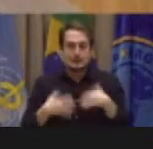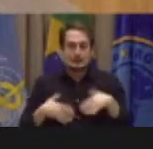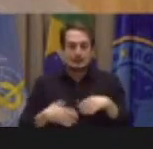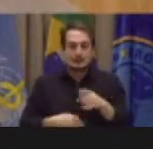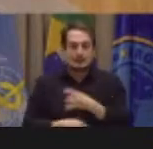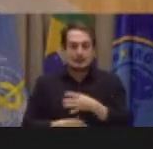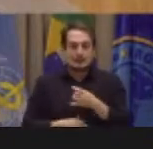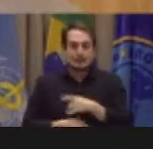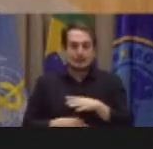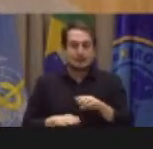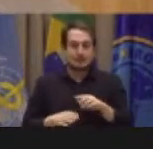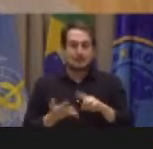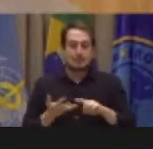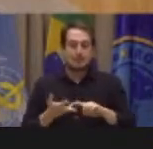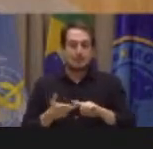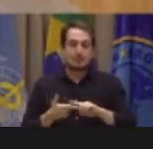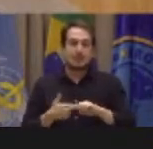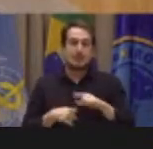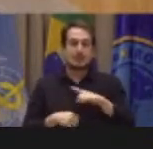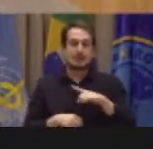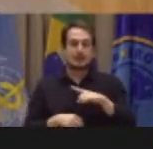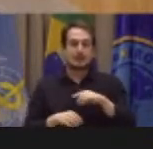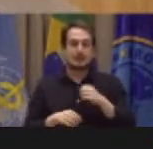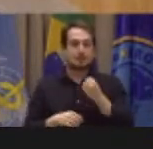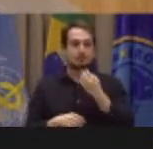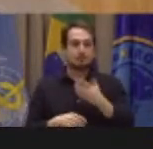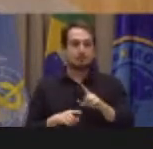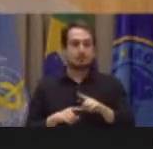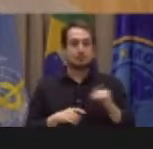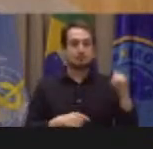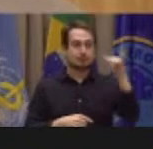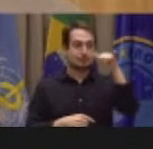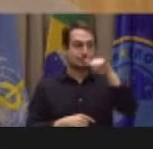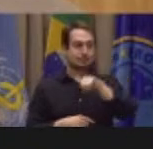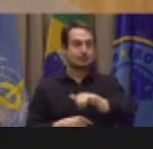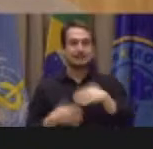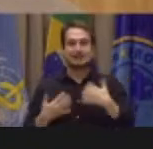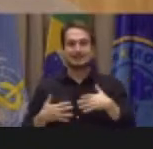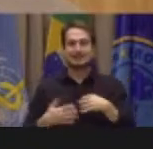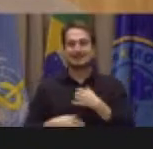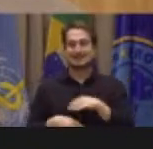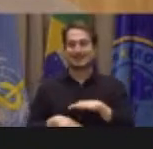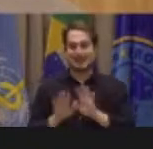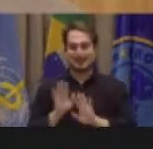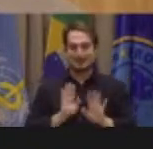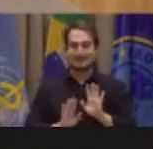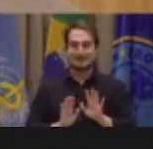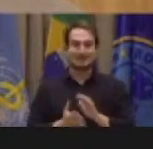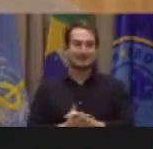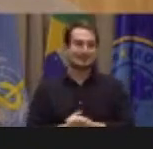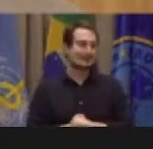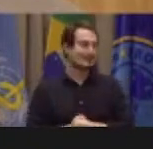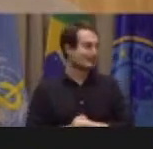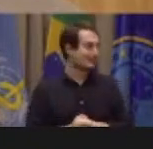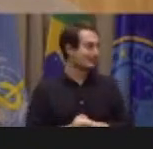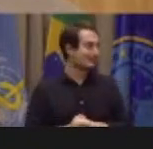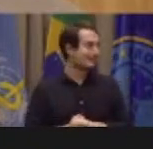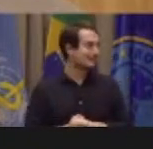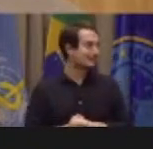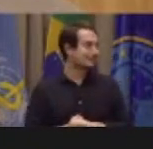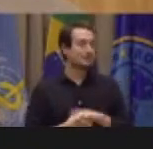the brace for impact. And many of us have to take